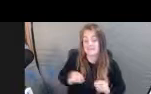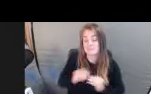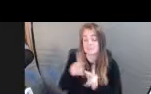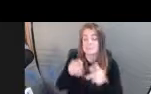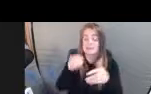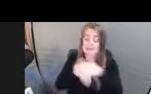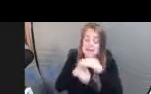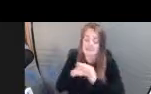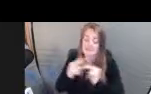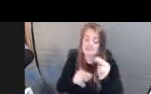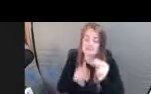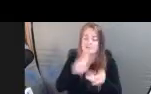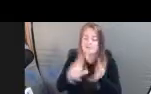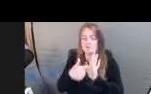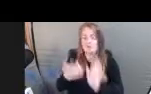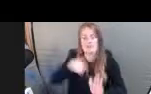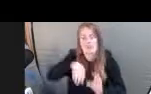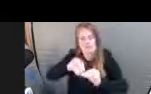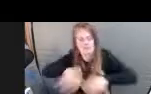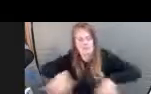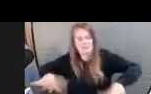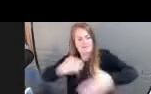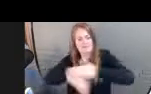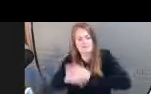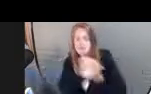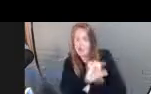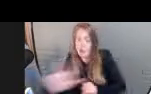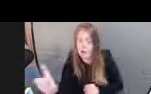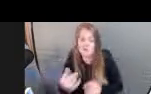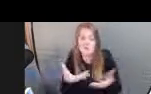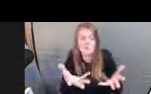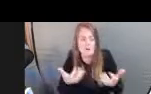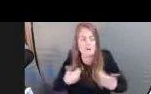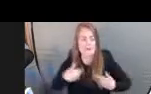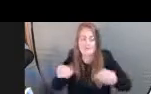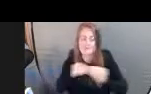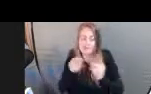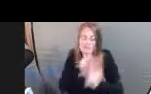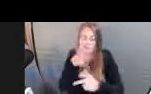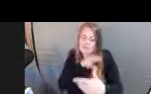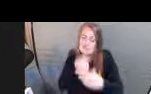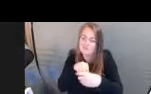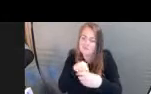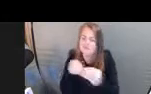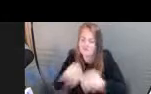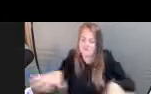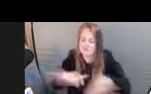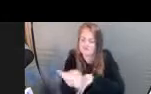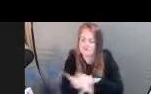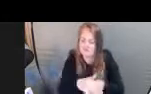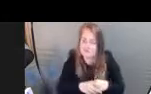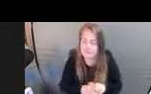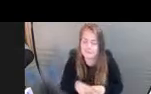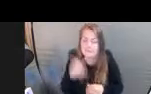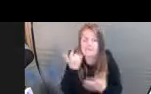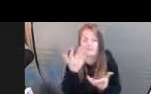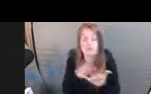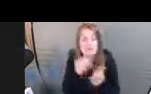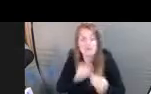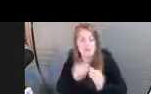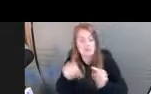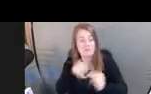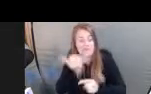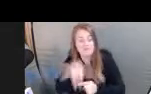it sends a message that your space is inclusive for everyone and that you want to be having them as part of your space. So if you want to learn more about